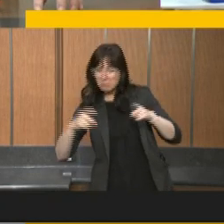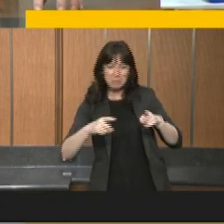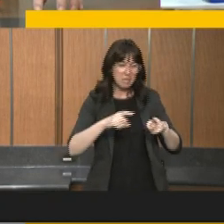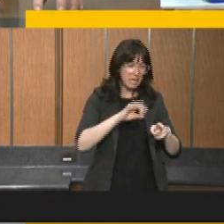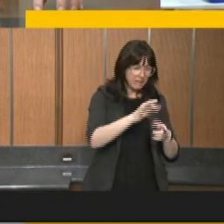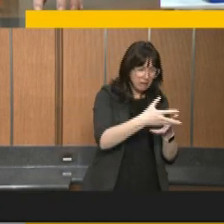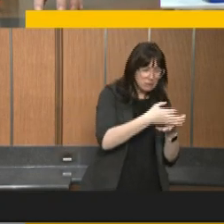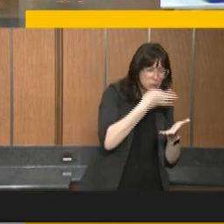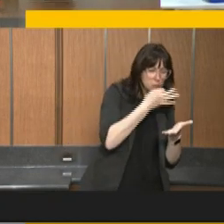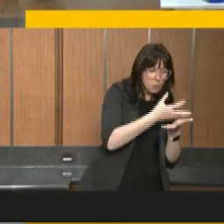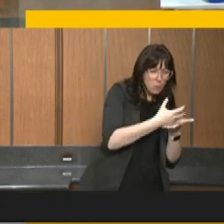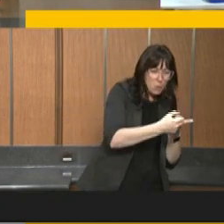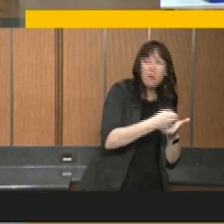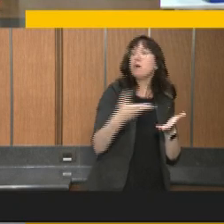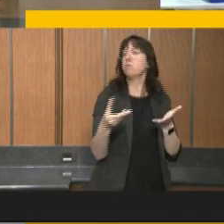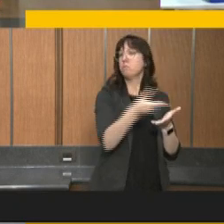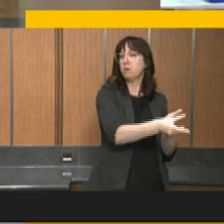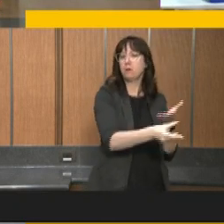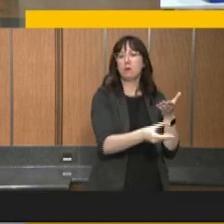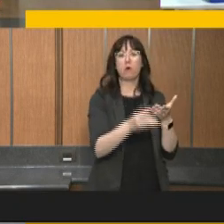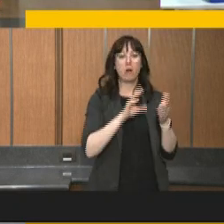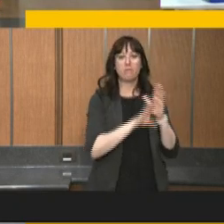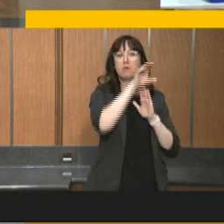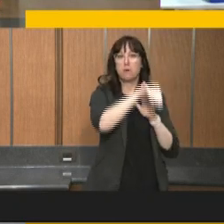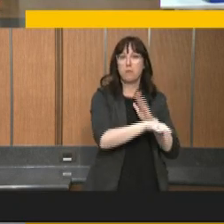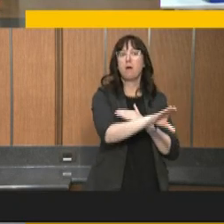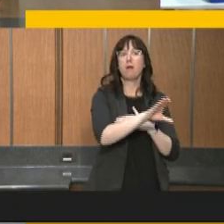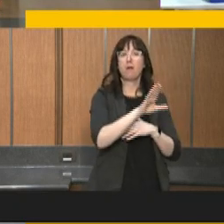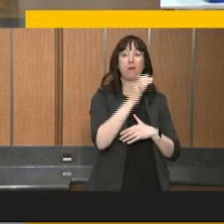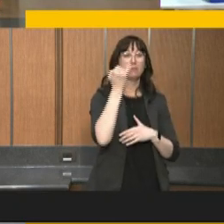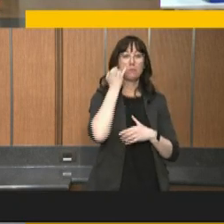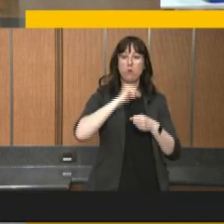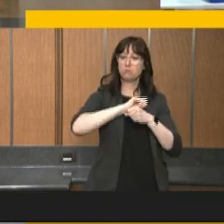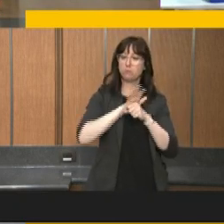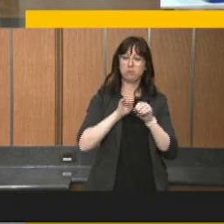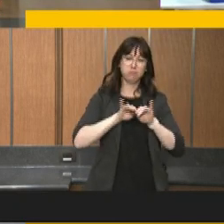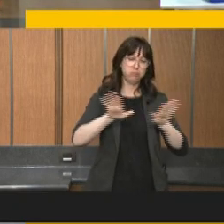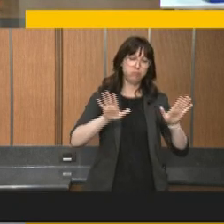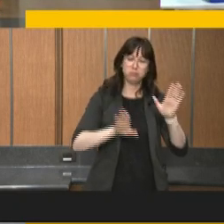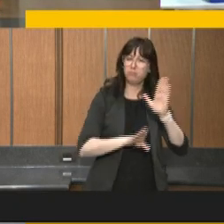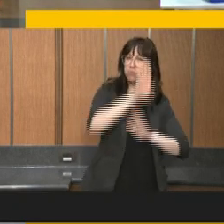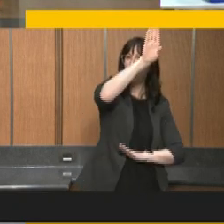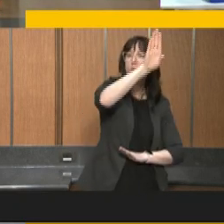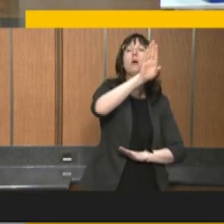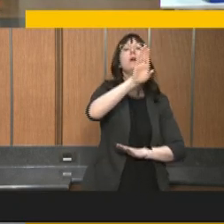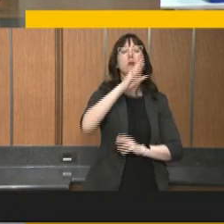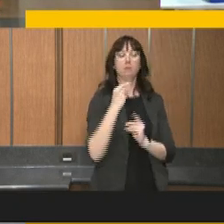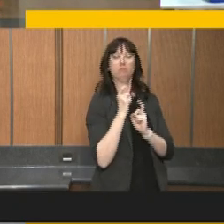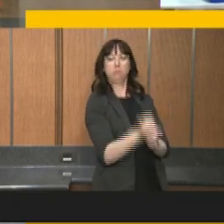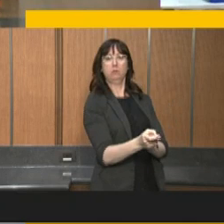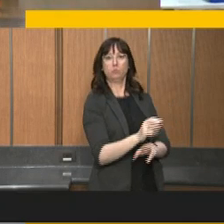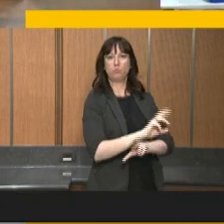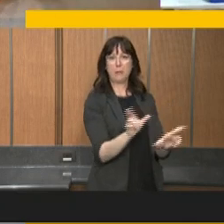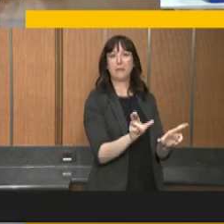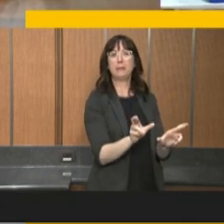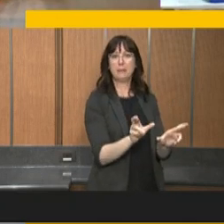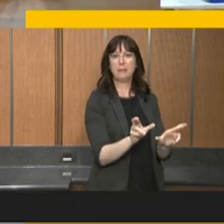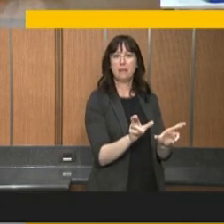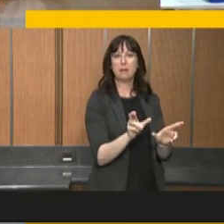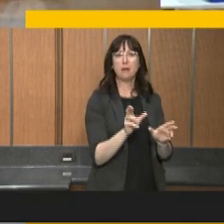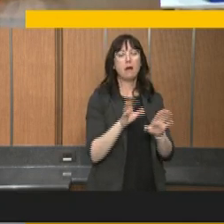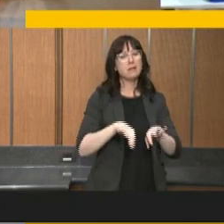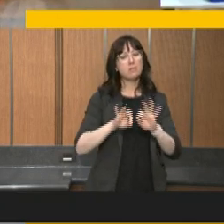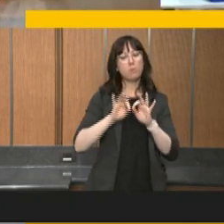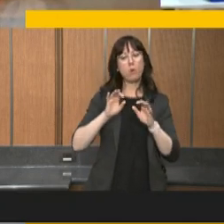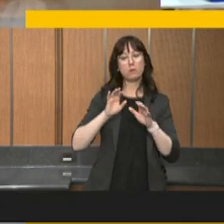sort of epidemic or the spike, if you will, of their particular curve hit. It's really important to remember that actually those global